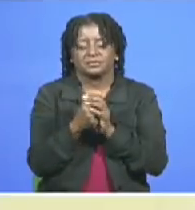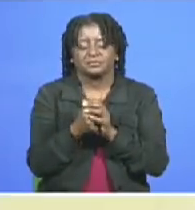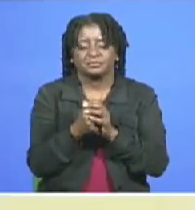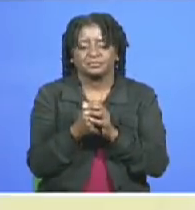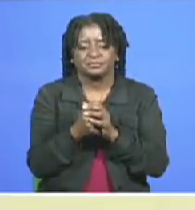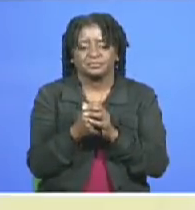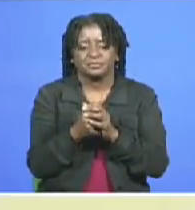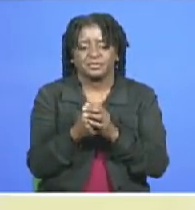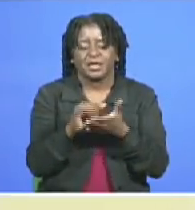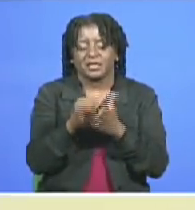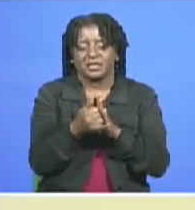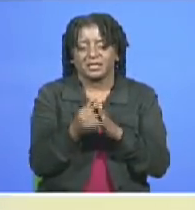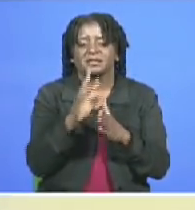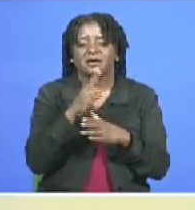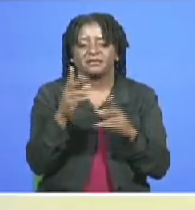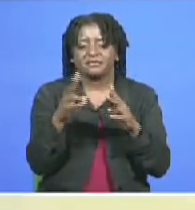spoke